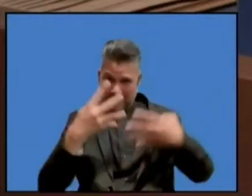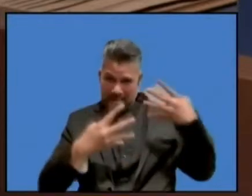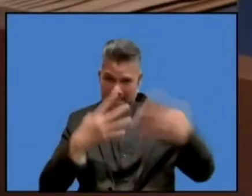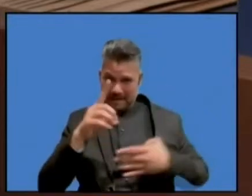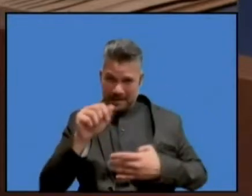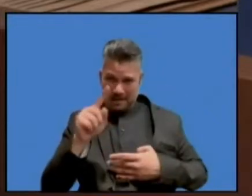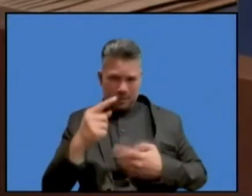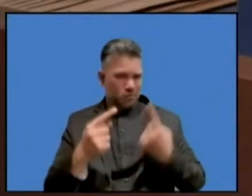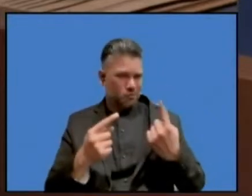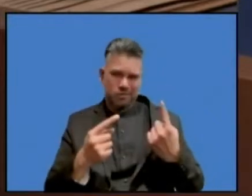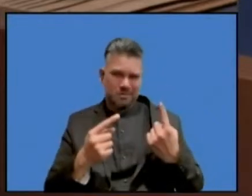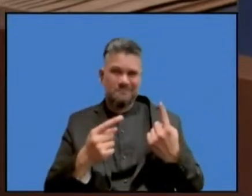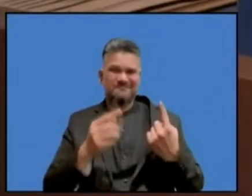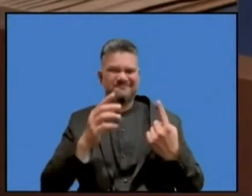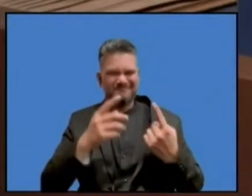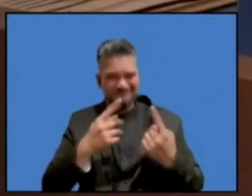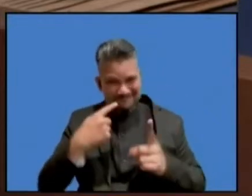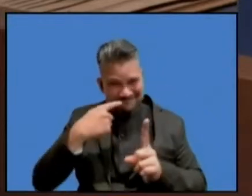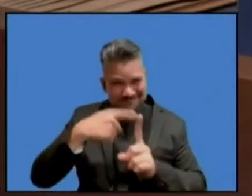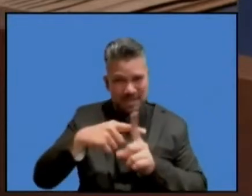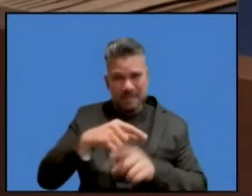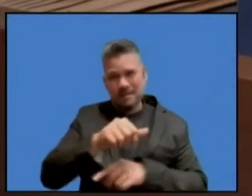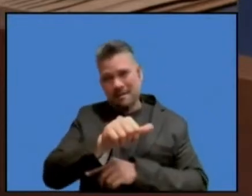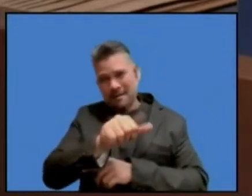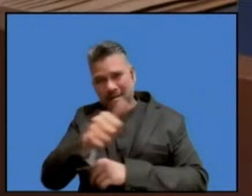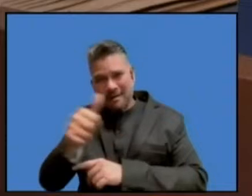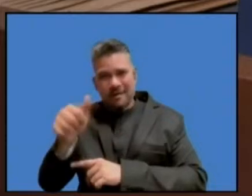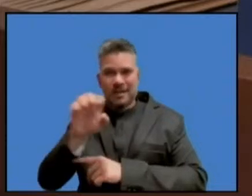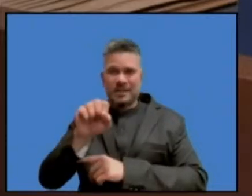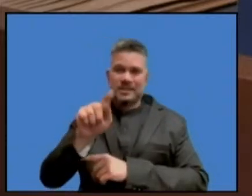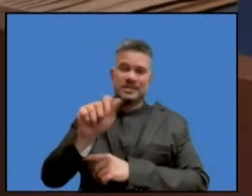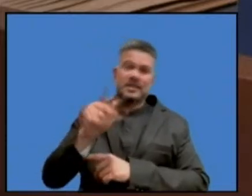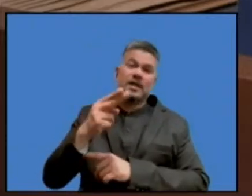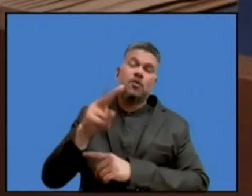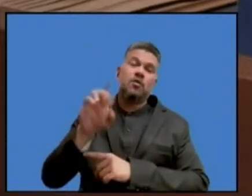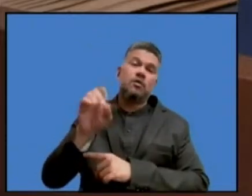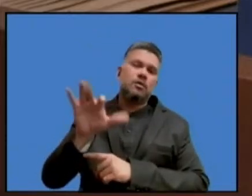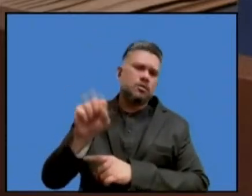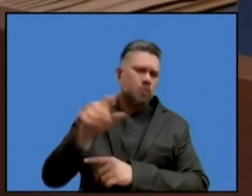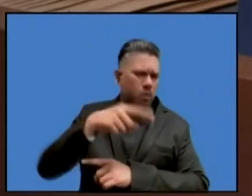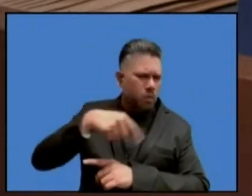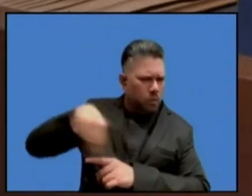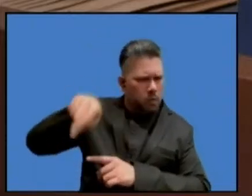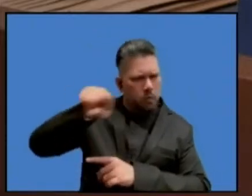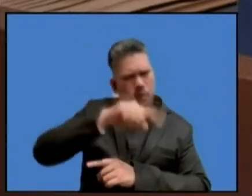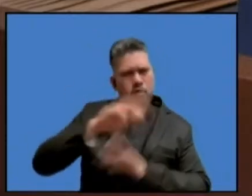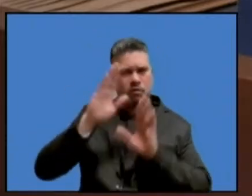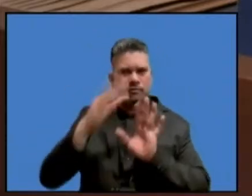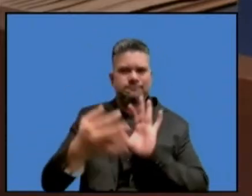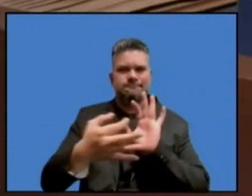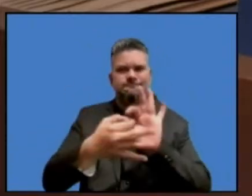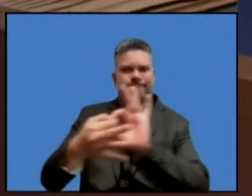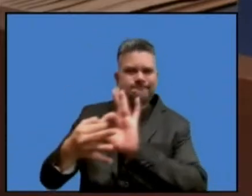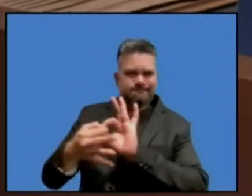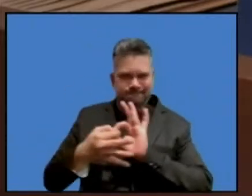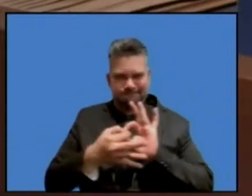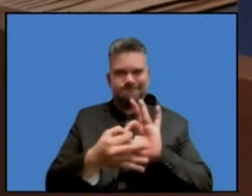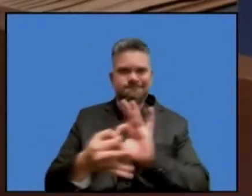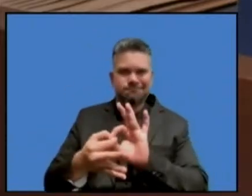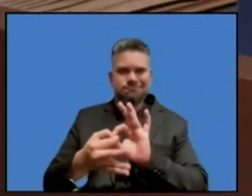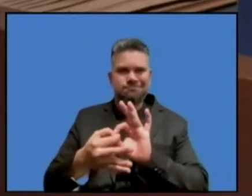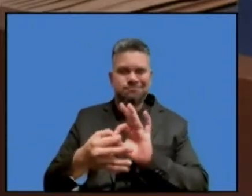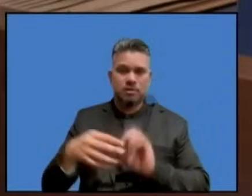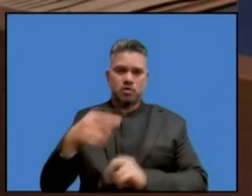with all relevant stakeholders. In recognition of this necessity, the DMW also established the Foreign